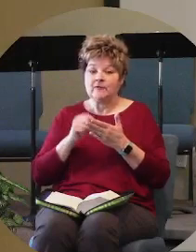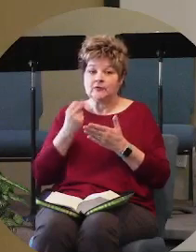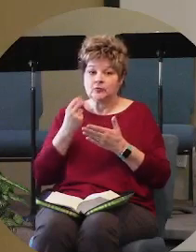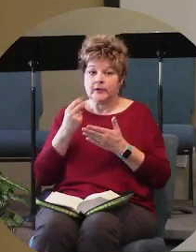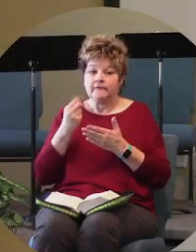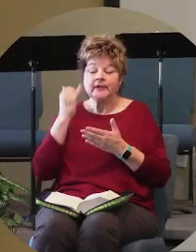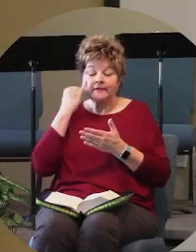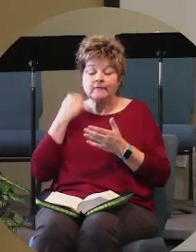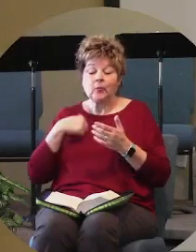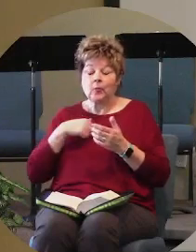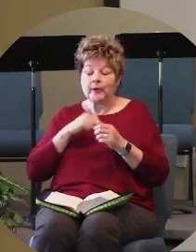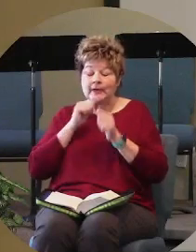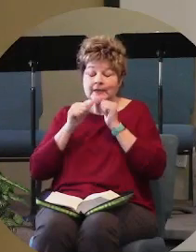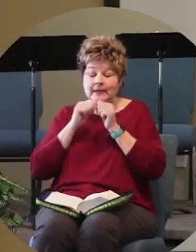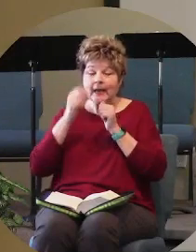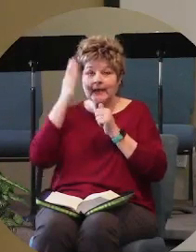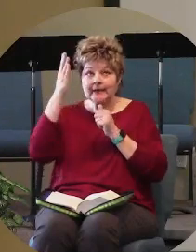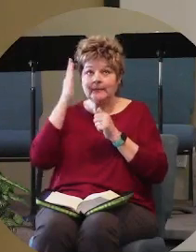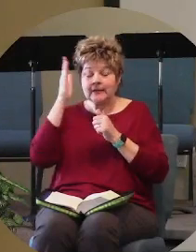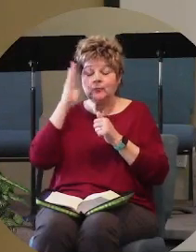us.